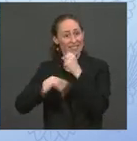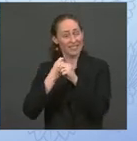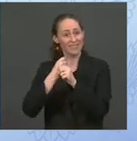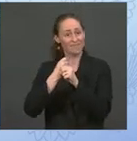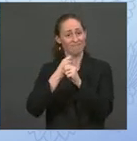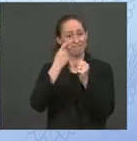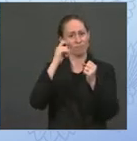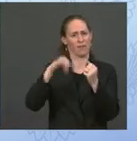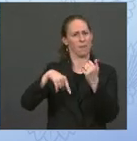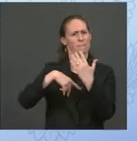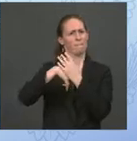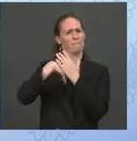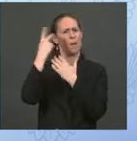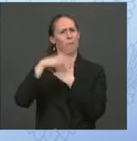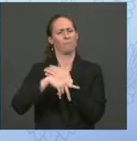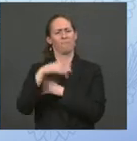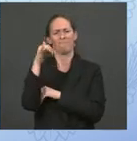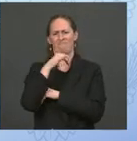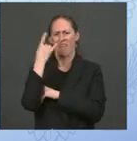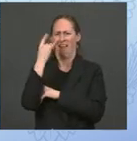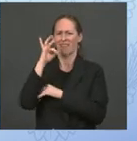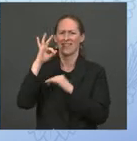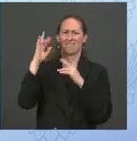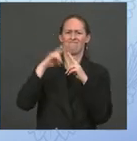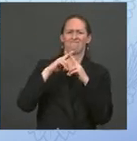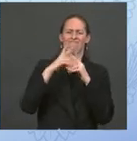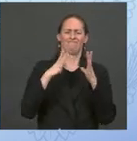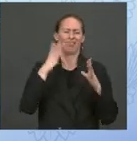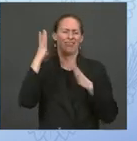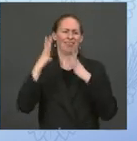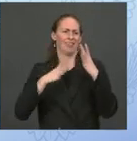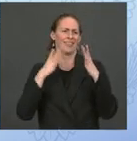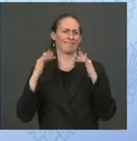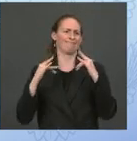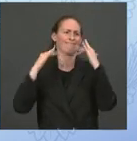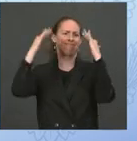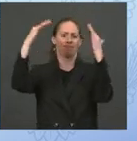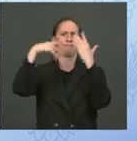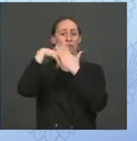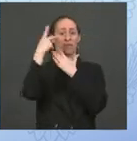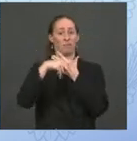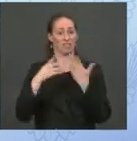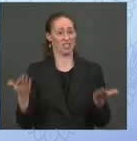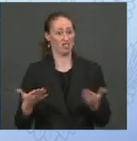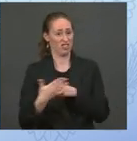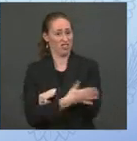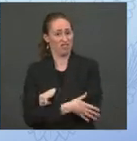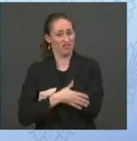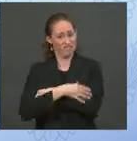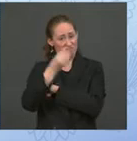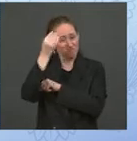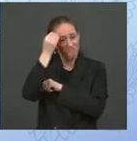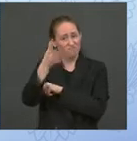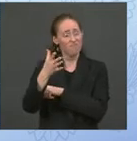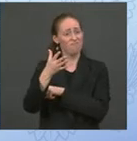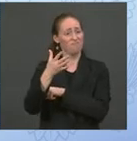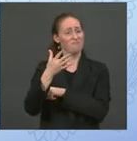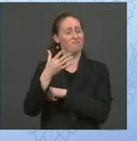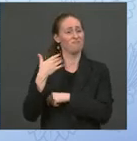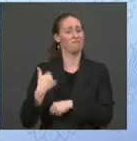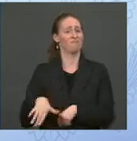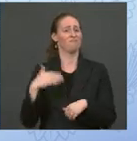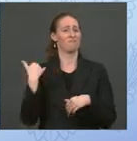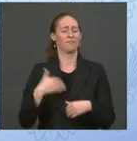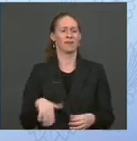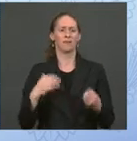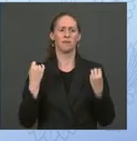prestigious teacher recognition program in our country. So many teachers were